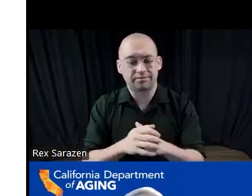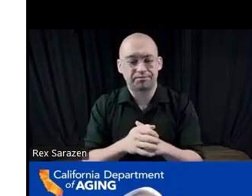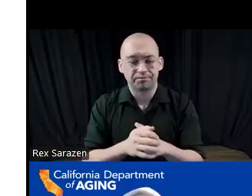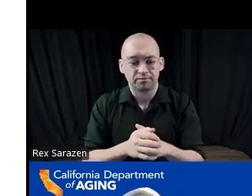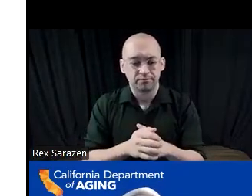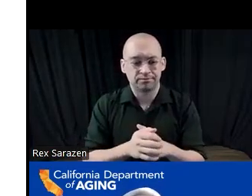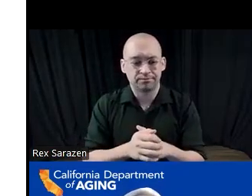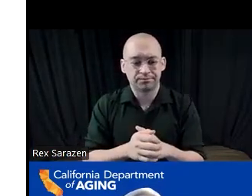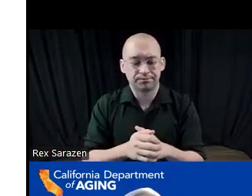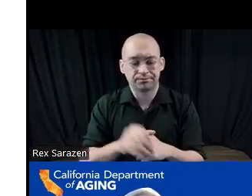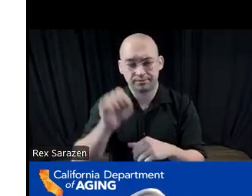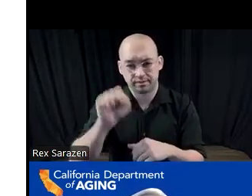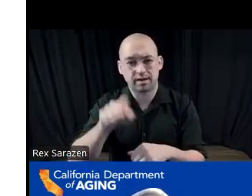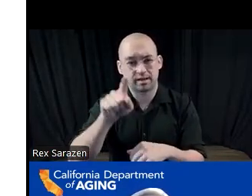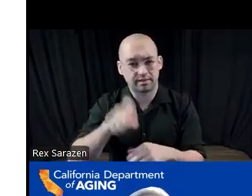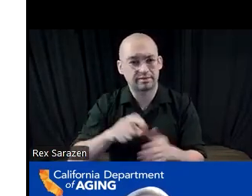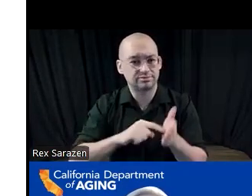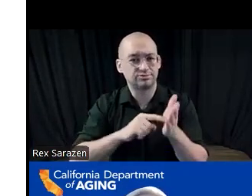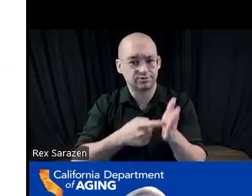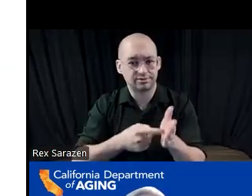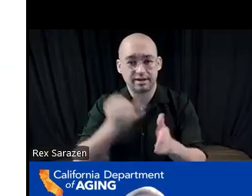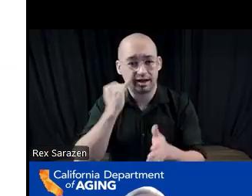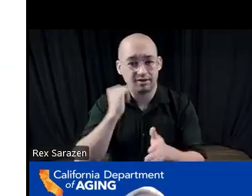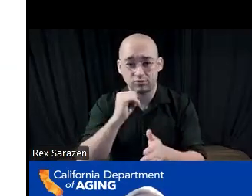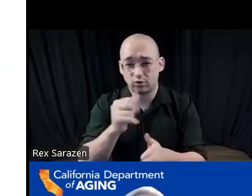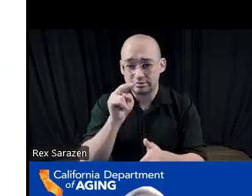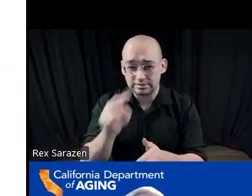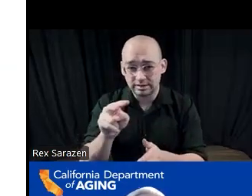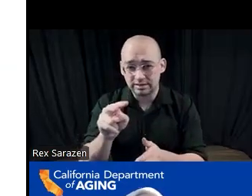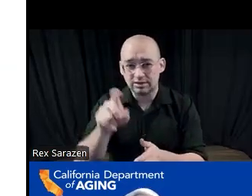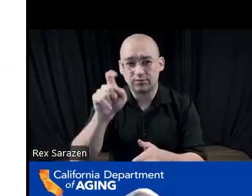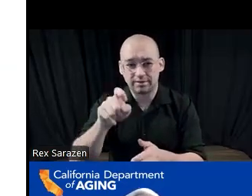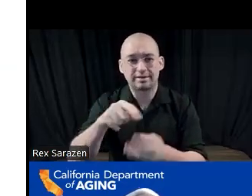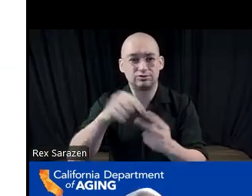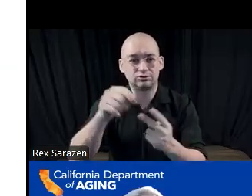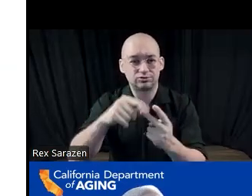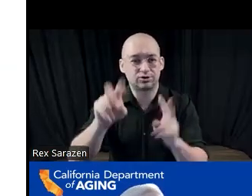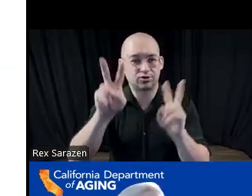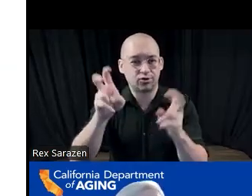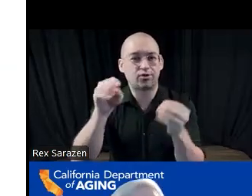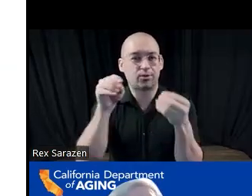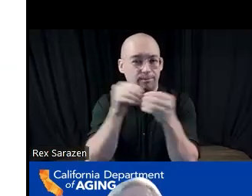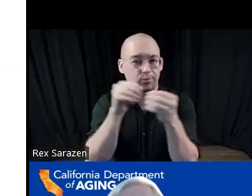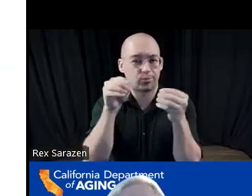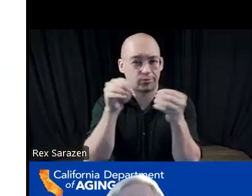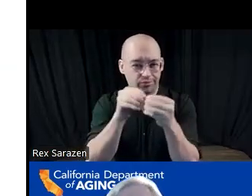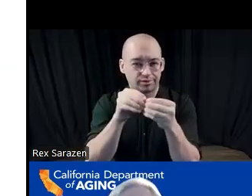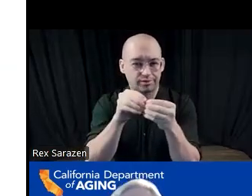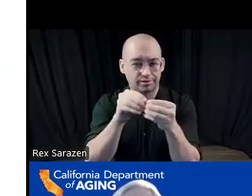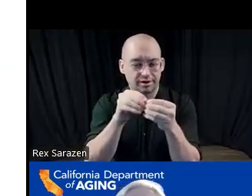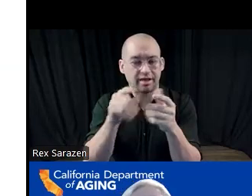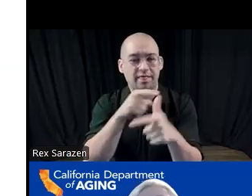on that and enable them. If you don't see it for some reason, you should have something called More on your Zoom